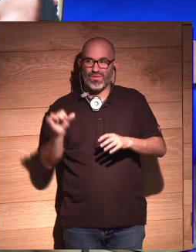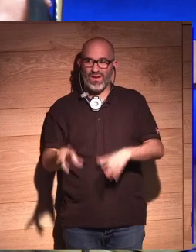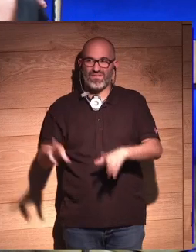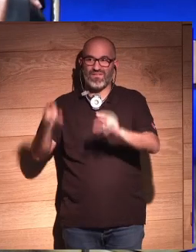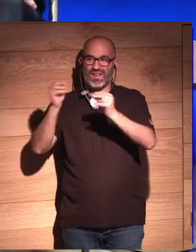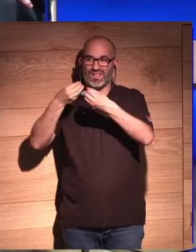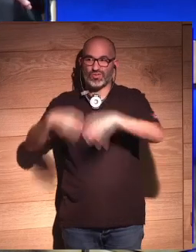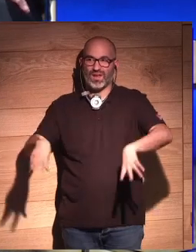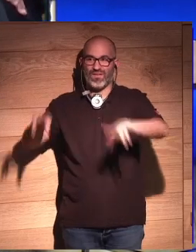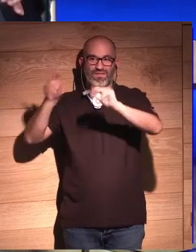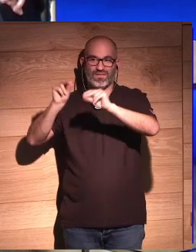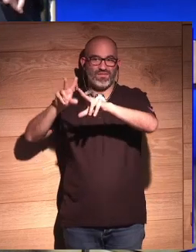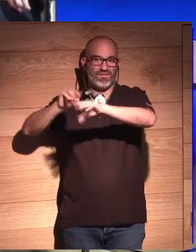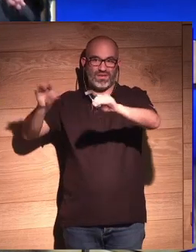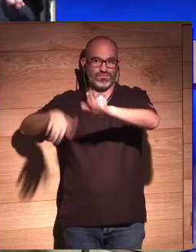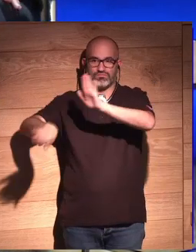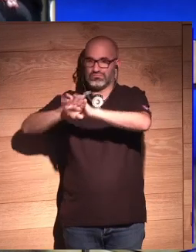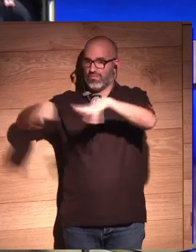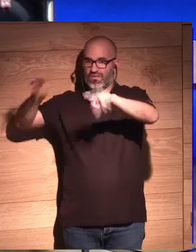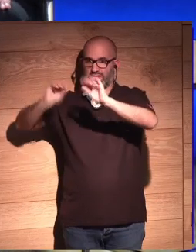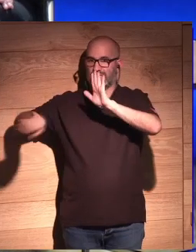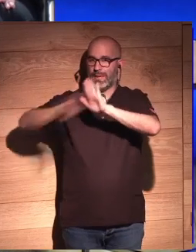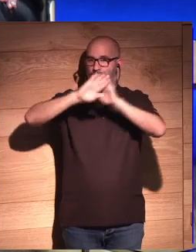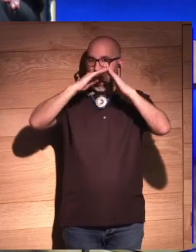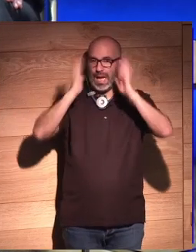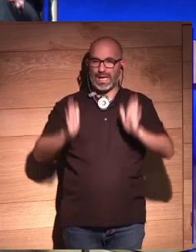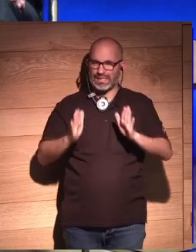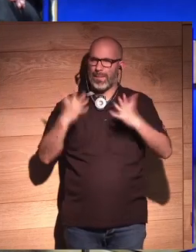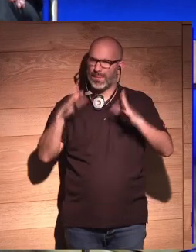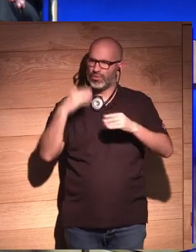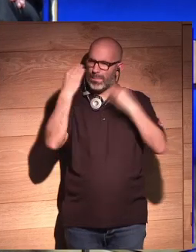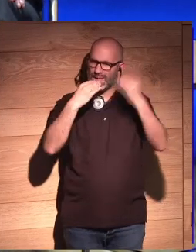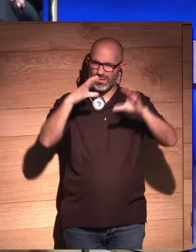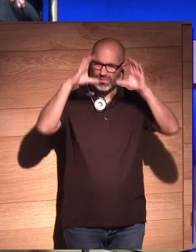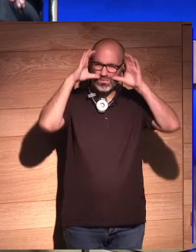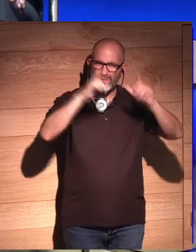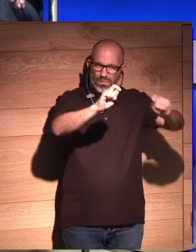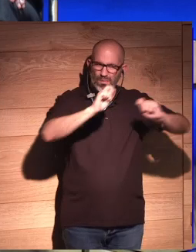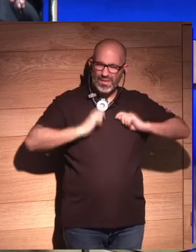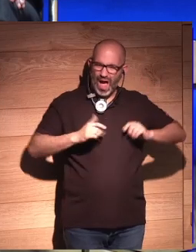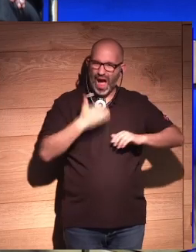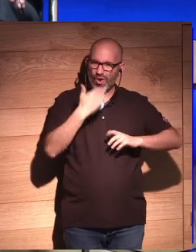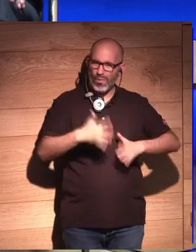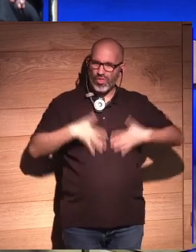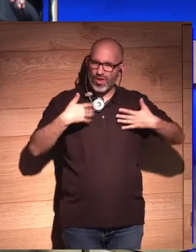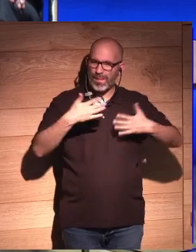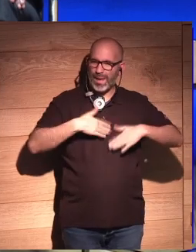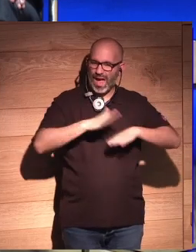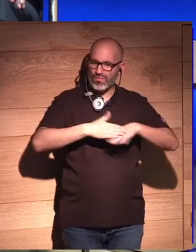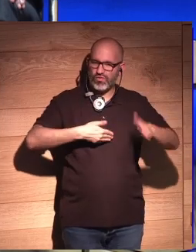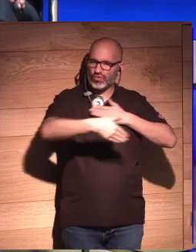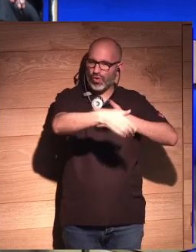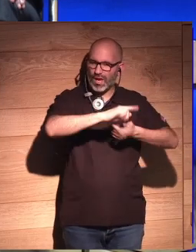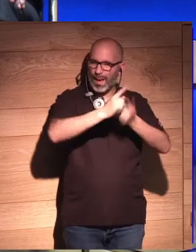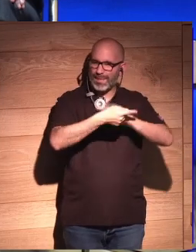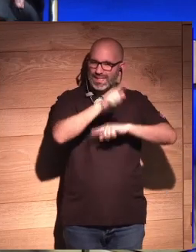like a virtual reality experience that has a lingering effect, or do you think that it's like watching a movie and then when the end comes, you just go home and do